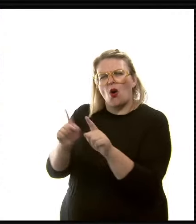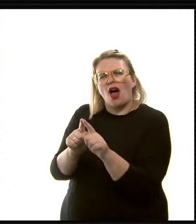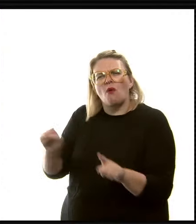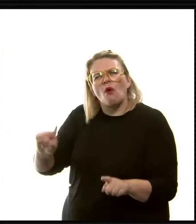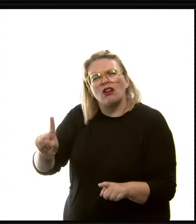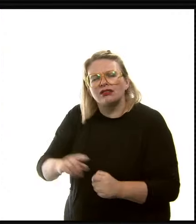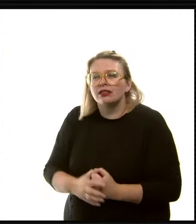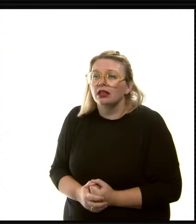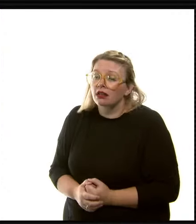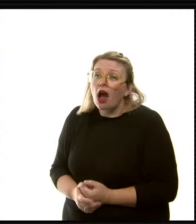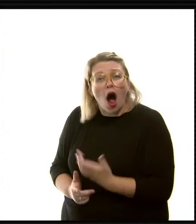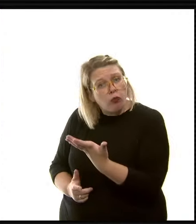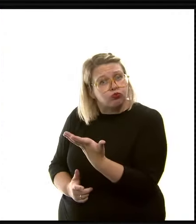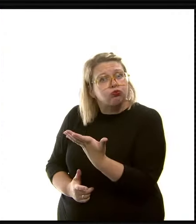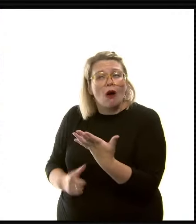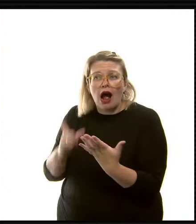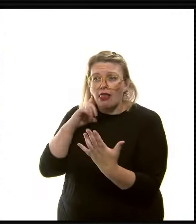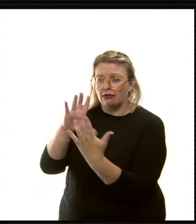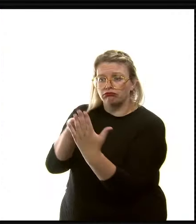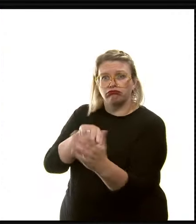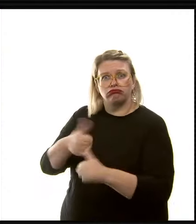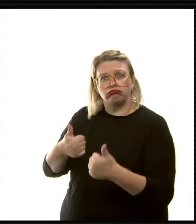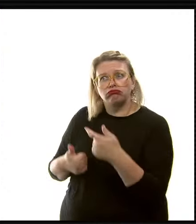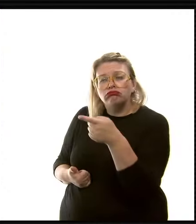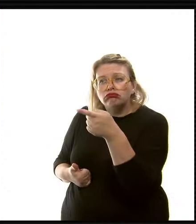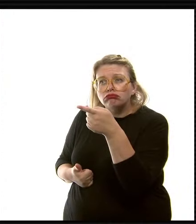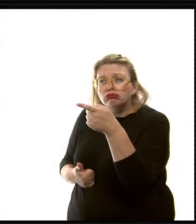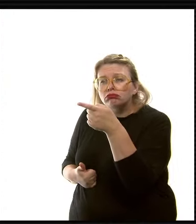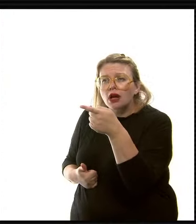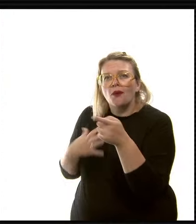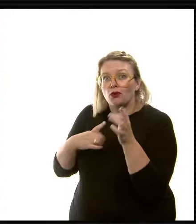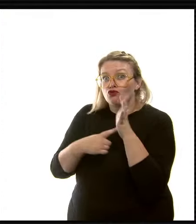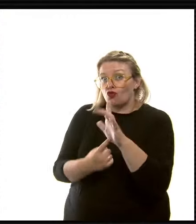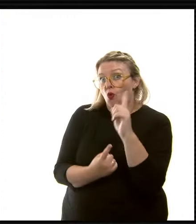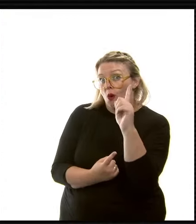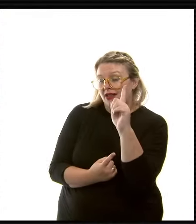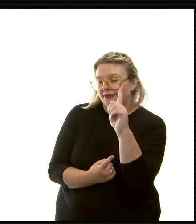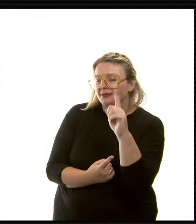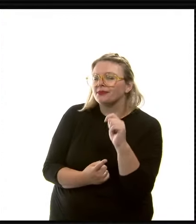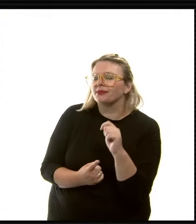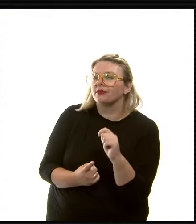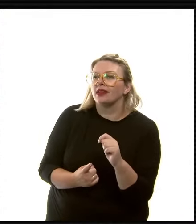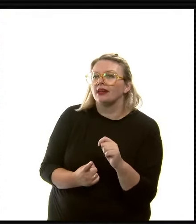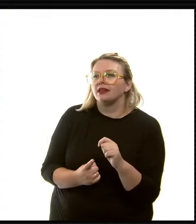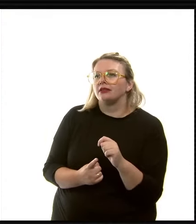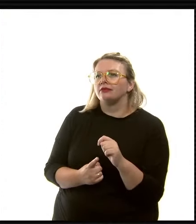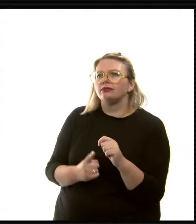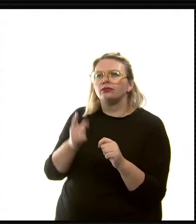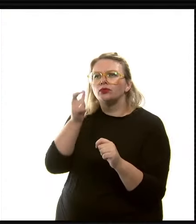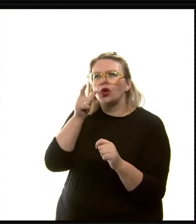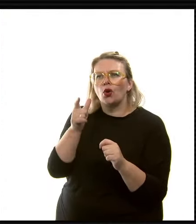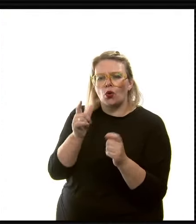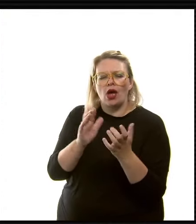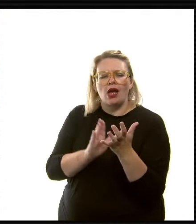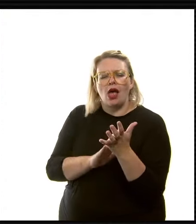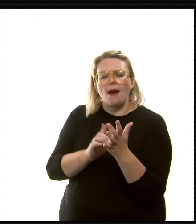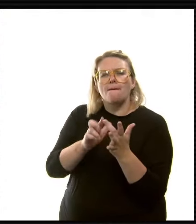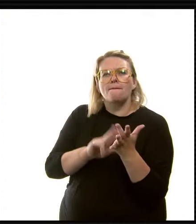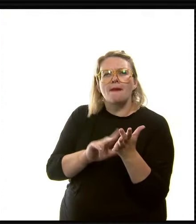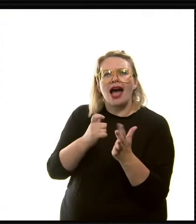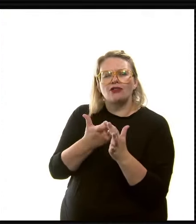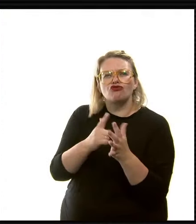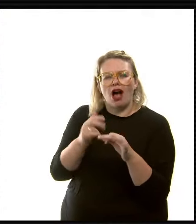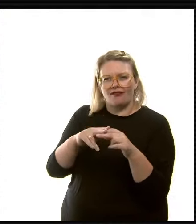really well. There's especially like one feature I really would love to show. So in Minecraft, it's rotating inside the